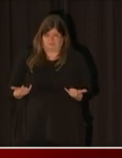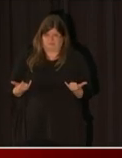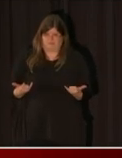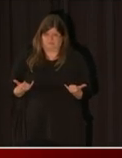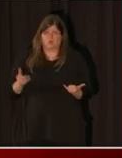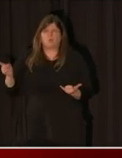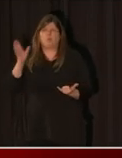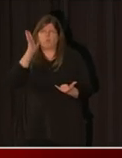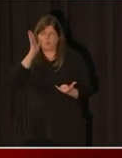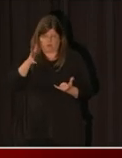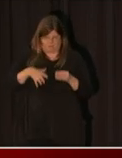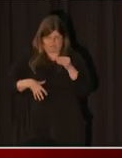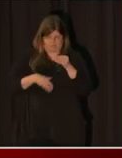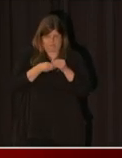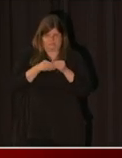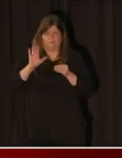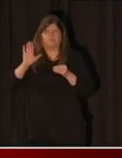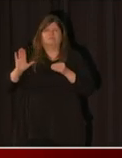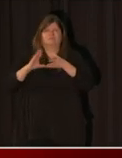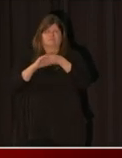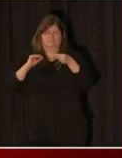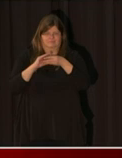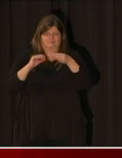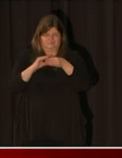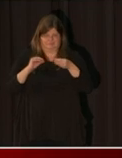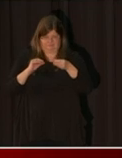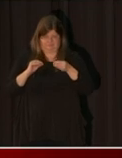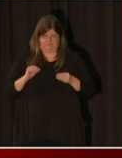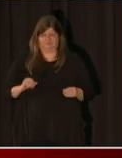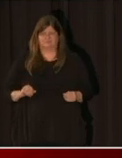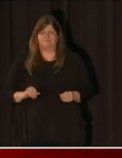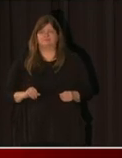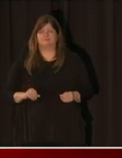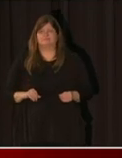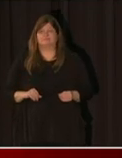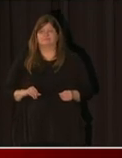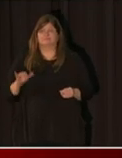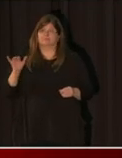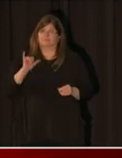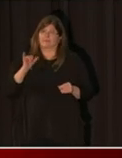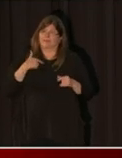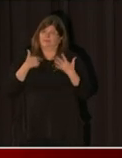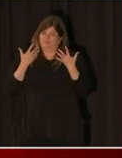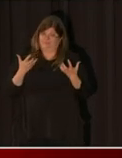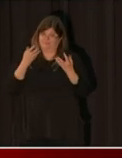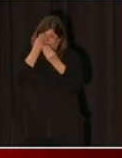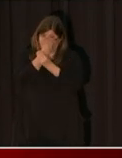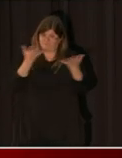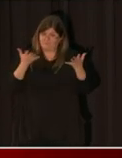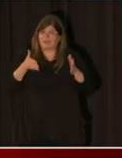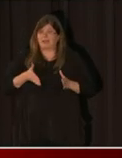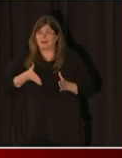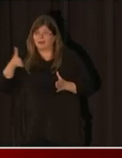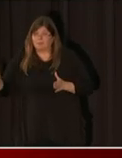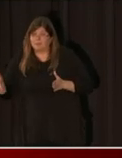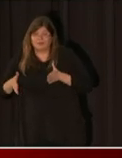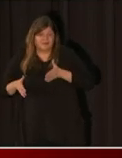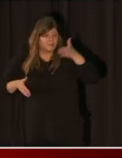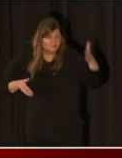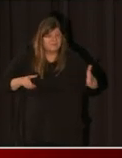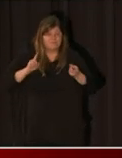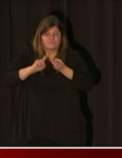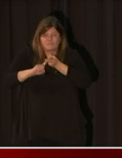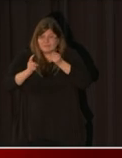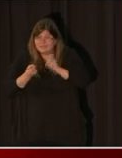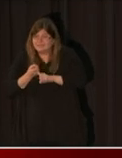those comments. I also want neighbors and friends and family who may be aware of a